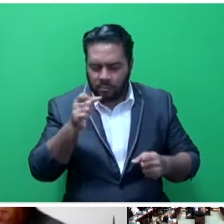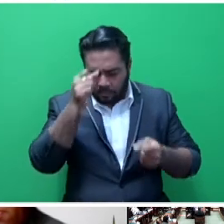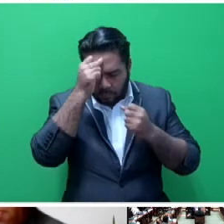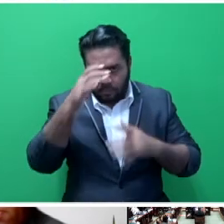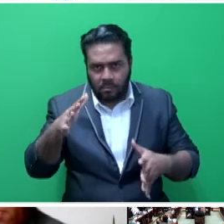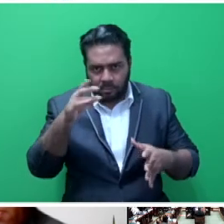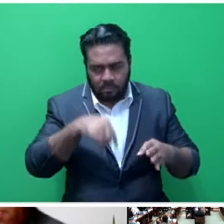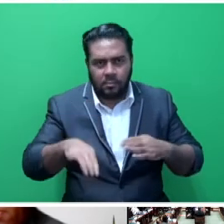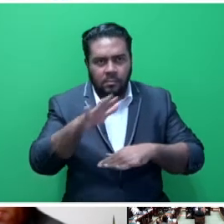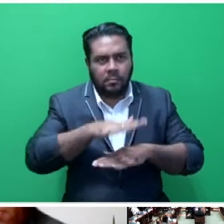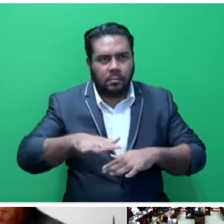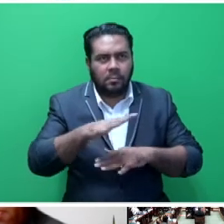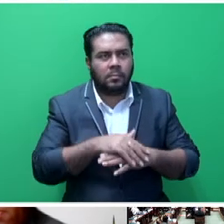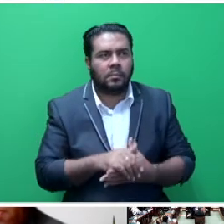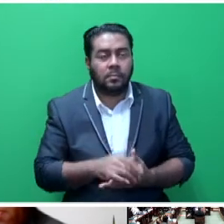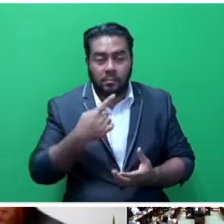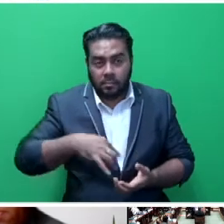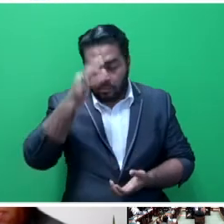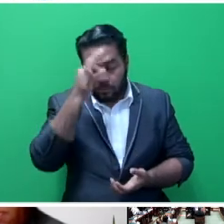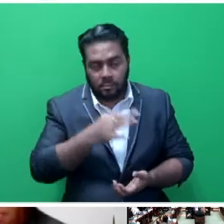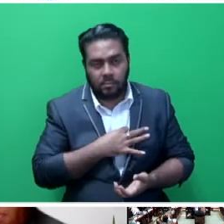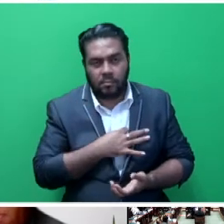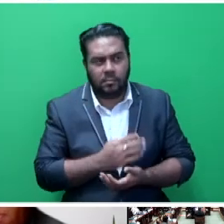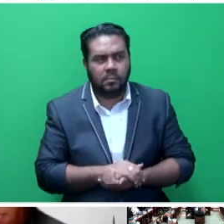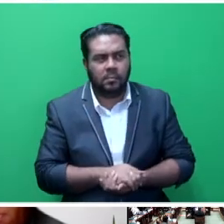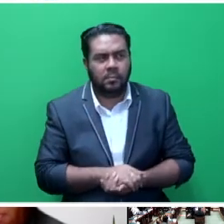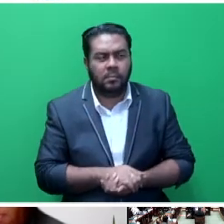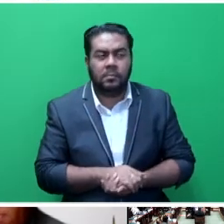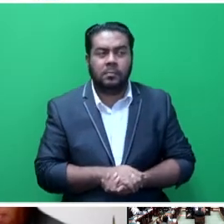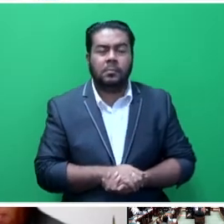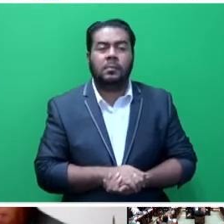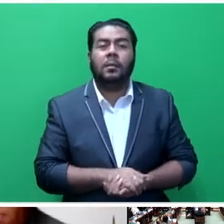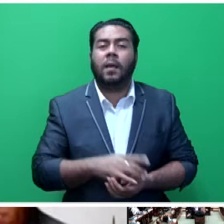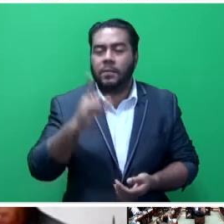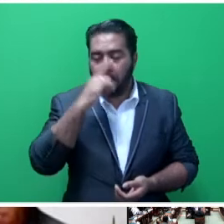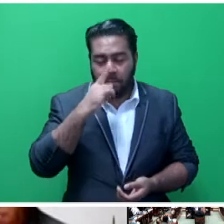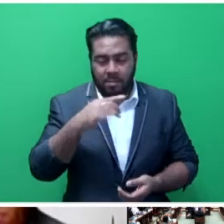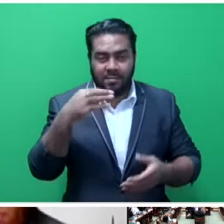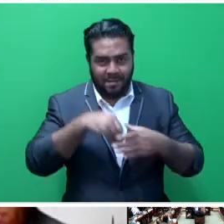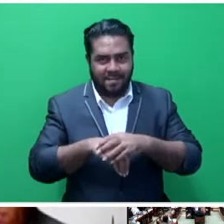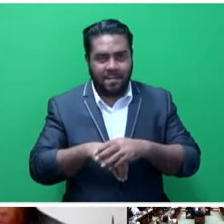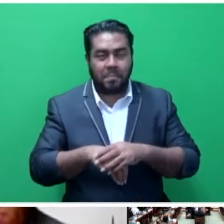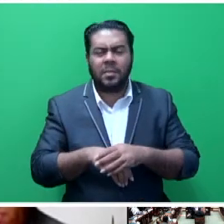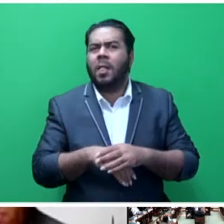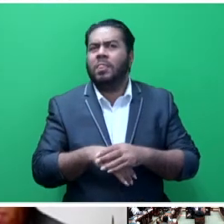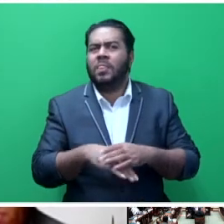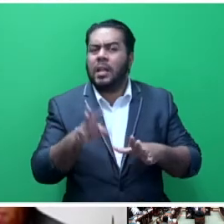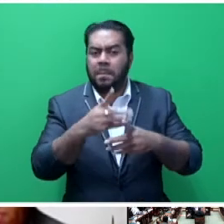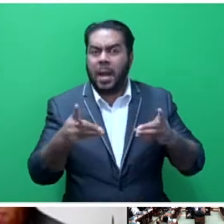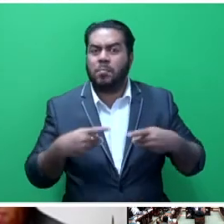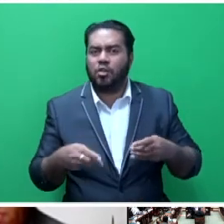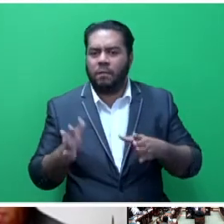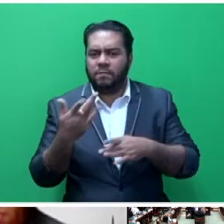which I believe, I stand to could be corrected by my staff, it would have to be the people that the Department of Fishing, because it's basically